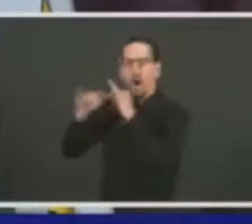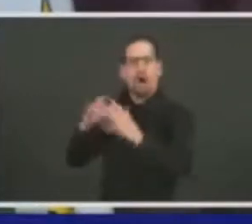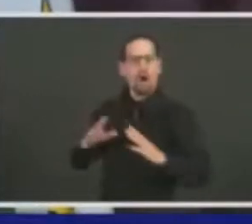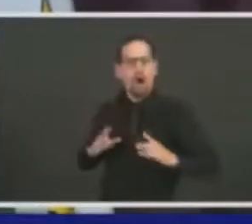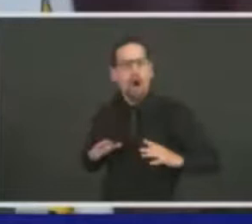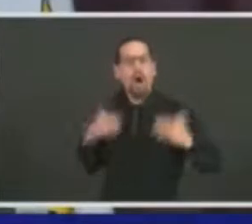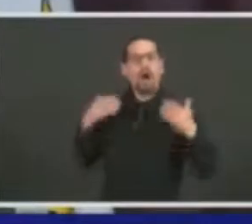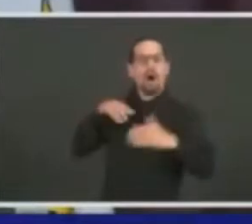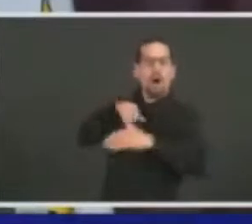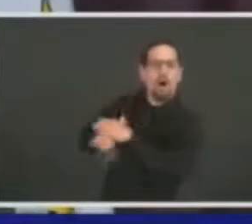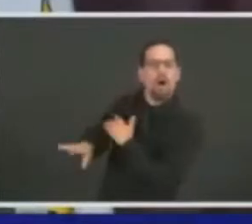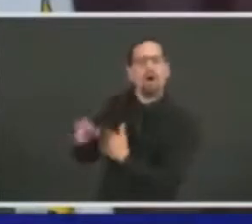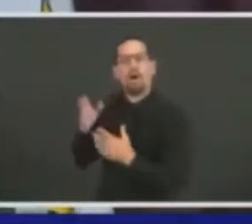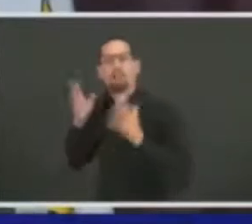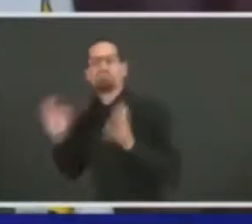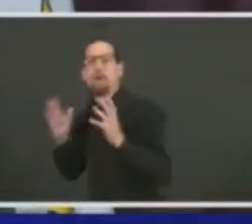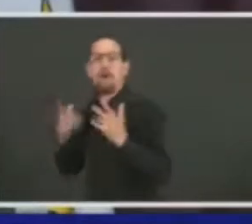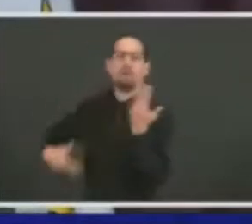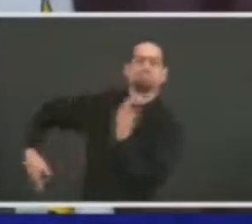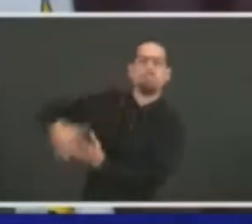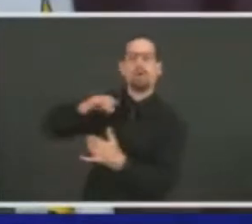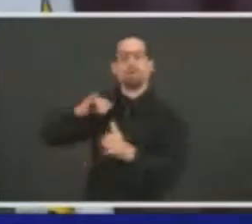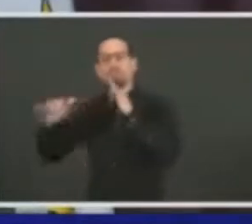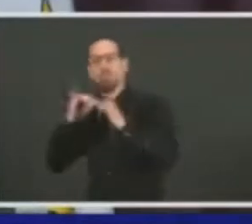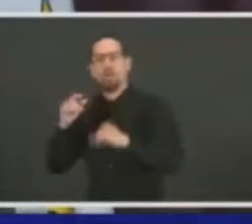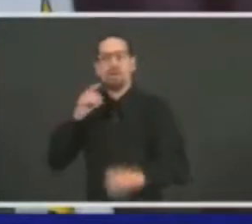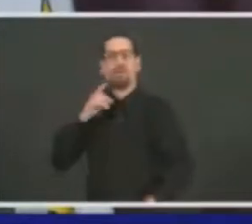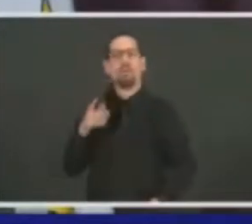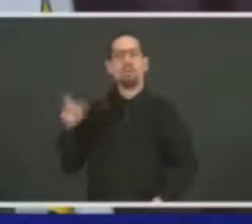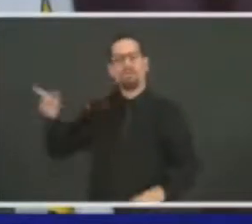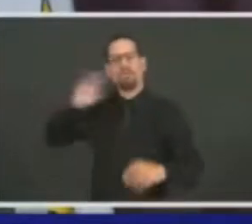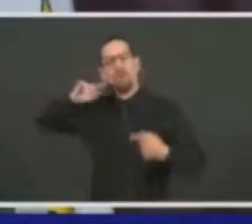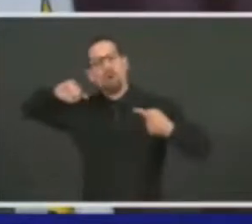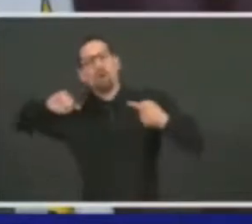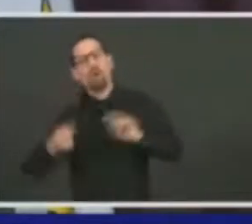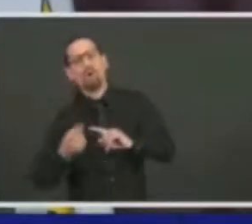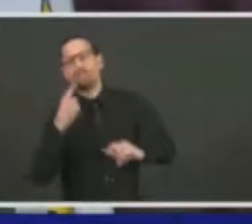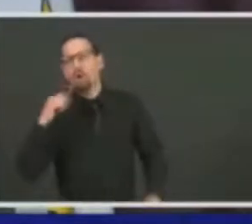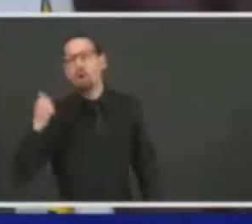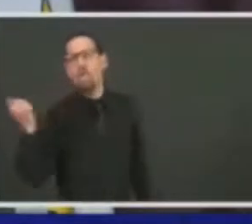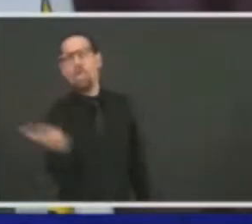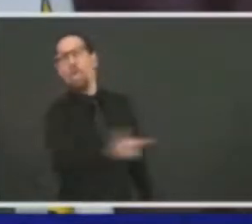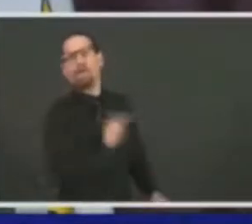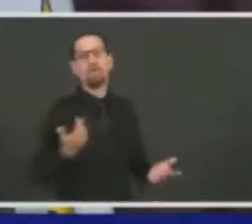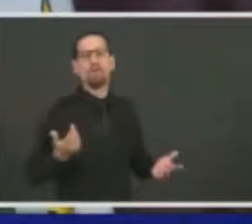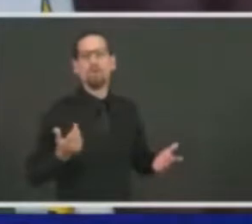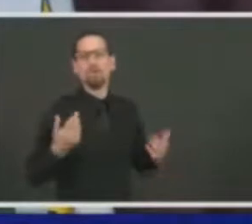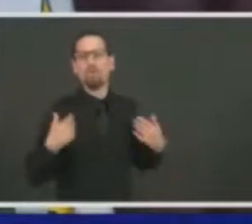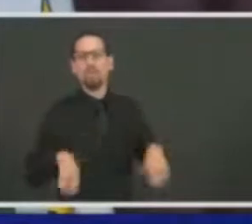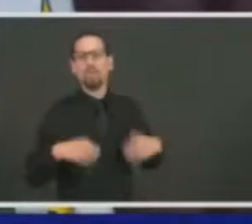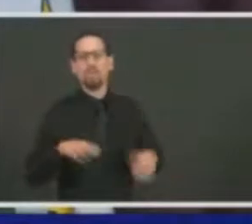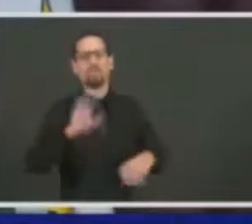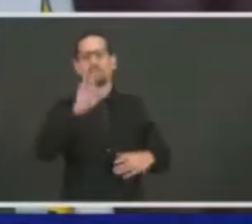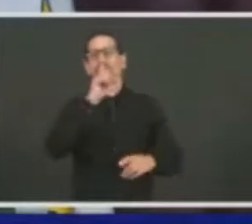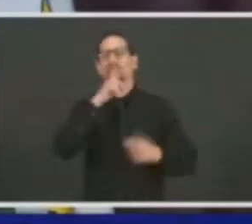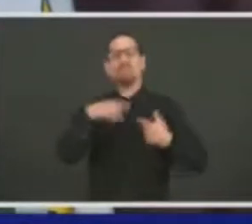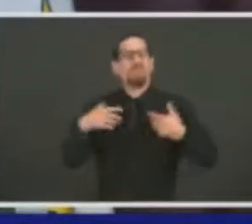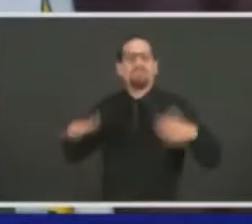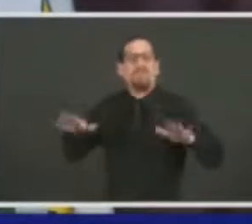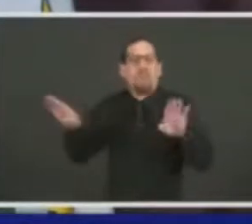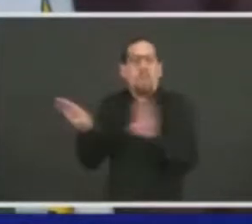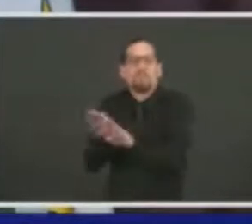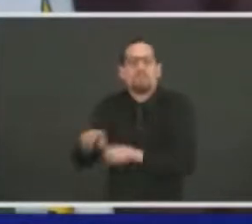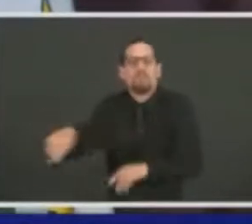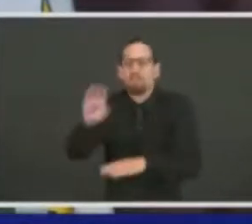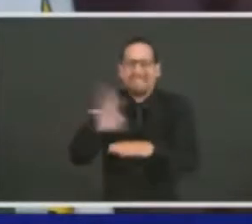because they're about to ruin it for everybody. And that would be crushing and doesn't have to be that way. Okay, I want to